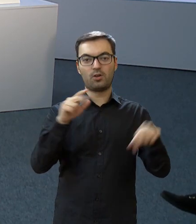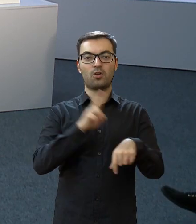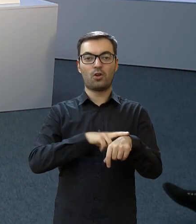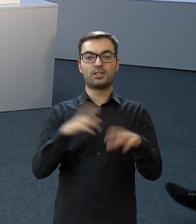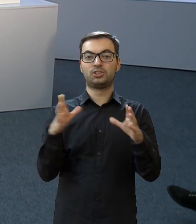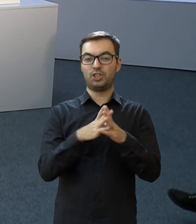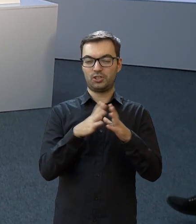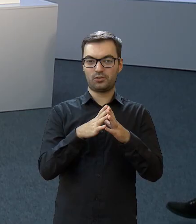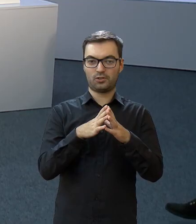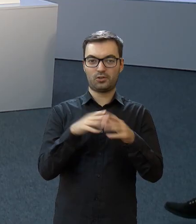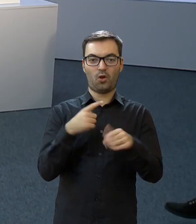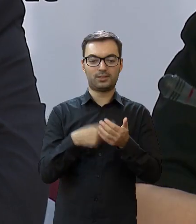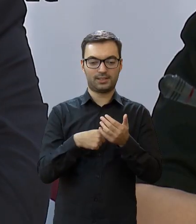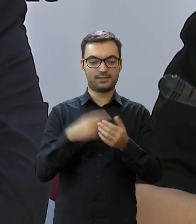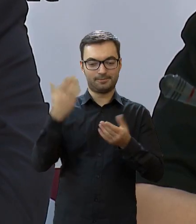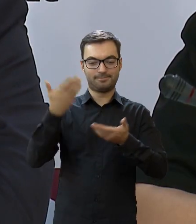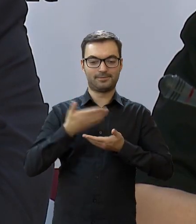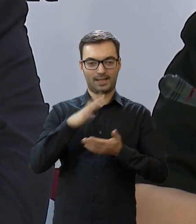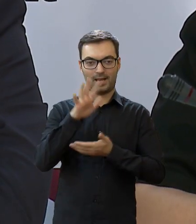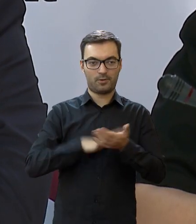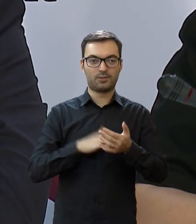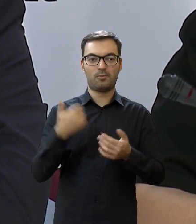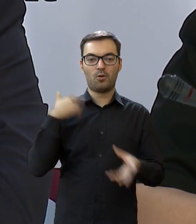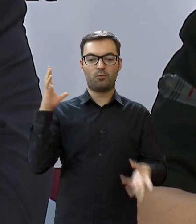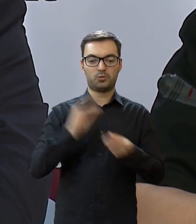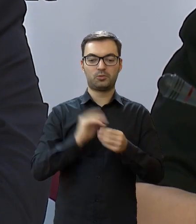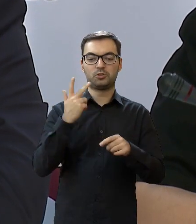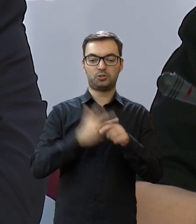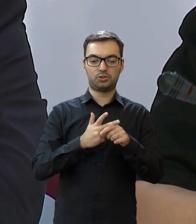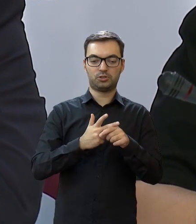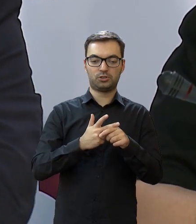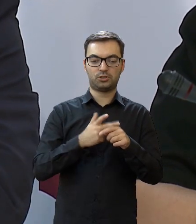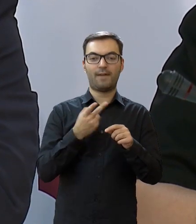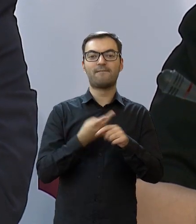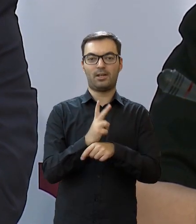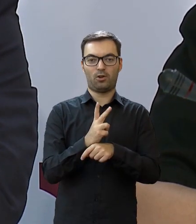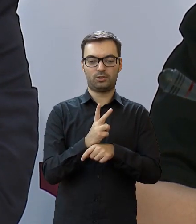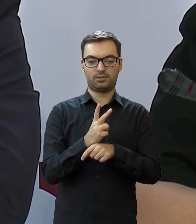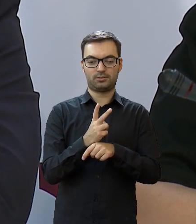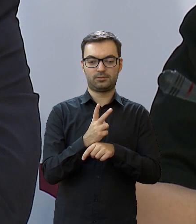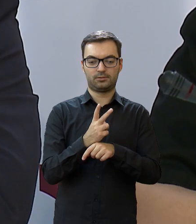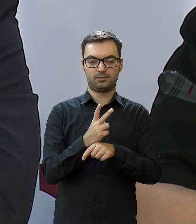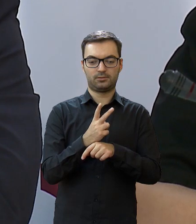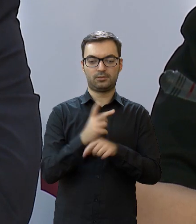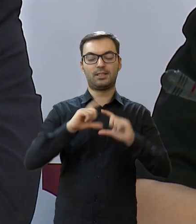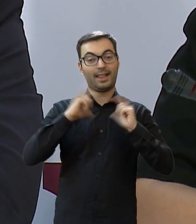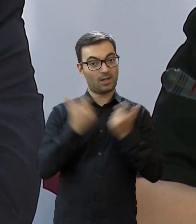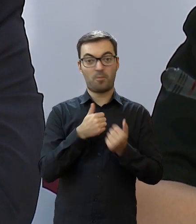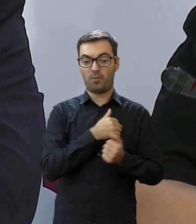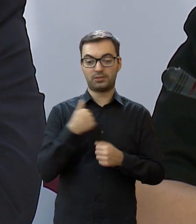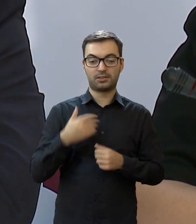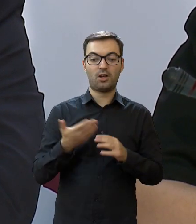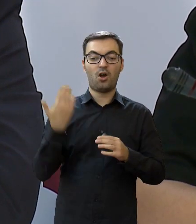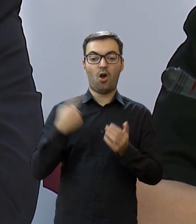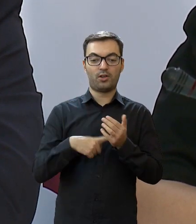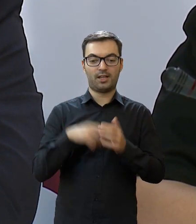Police, 30 infractions have been noted nationwide. At the previous conference, you